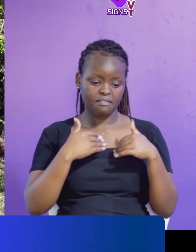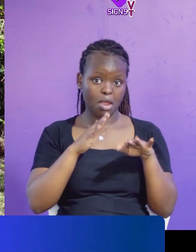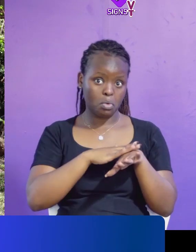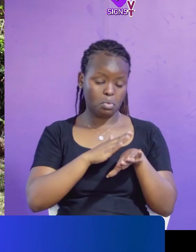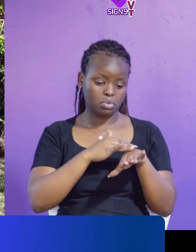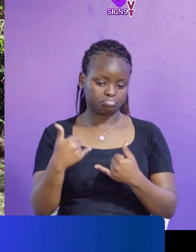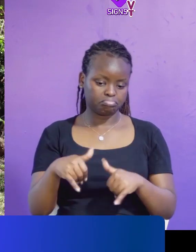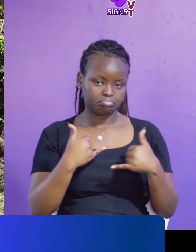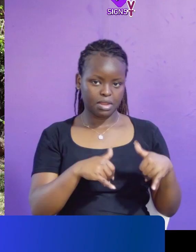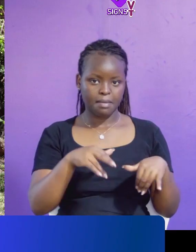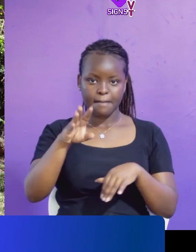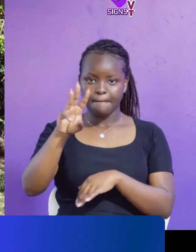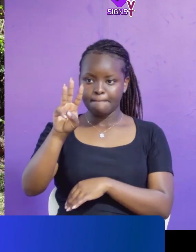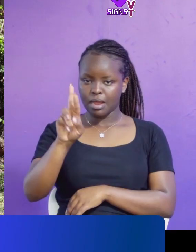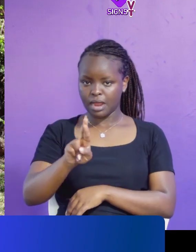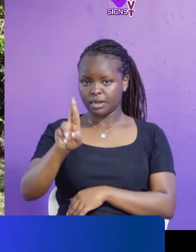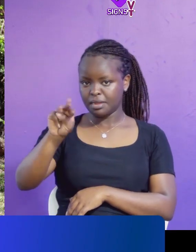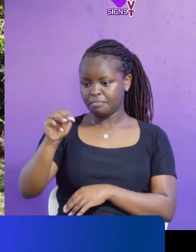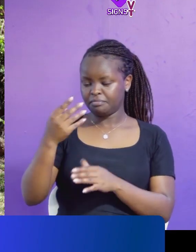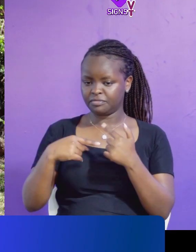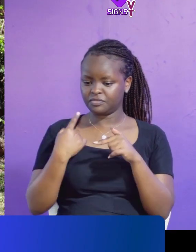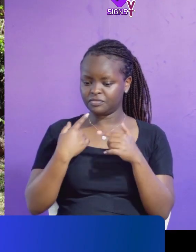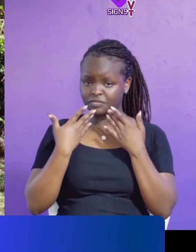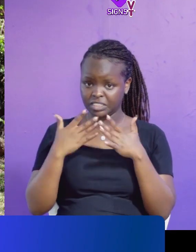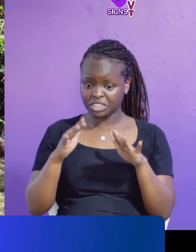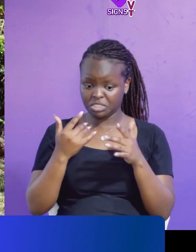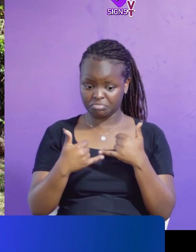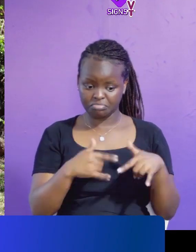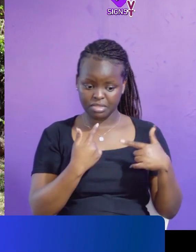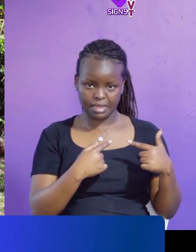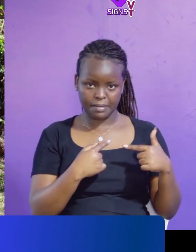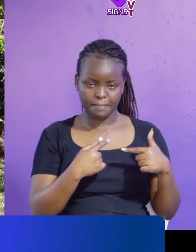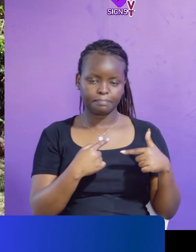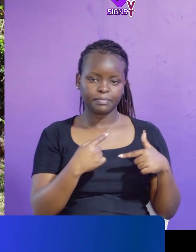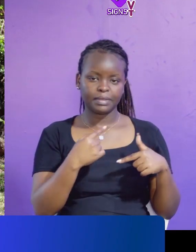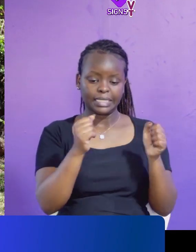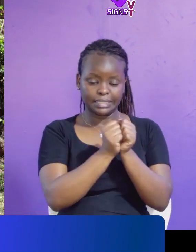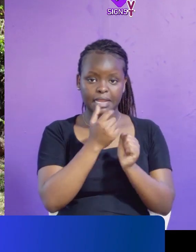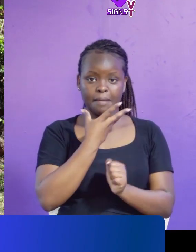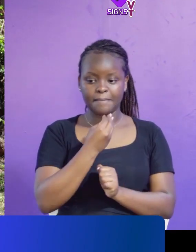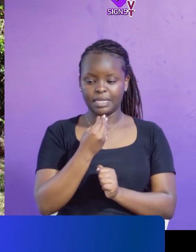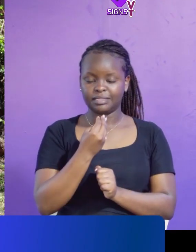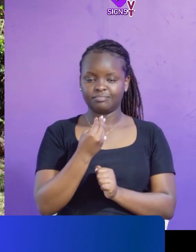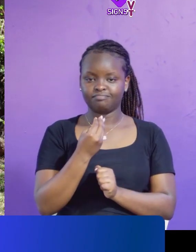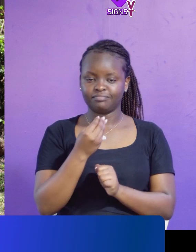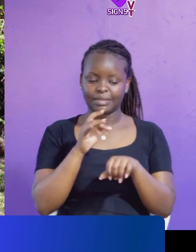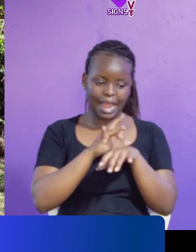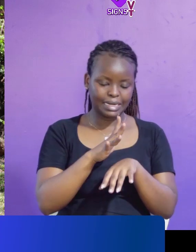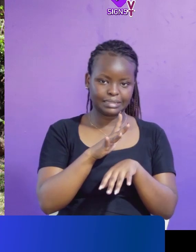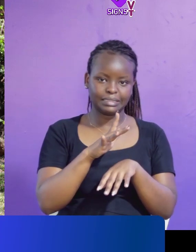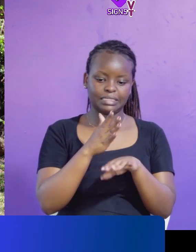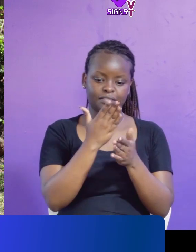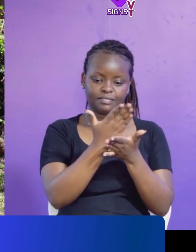match 10 men after Dean Hansen was sent off early in the first half. At